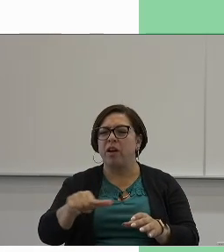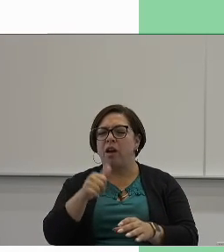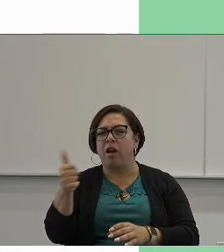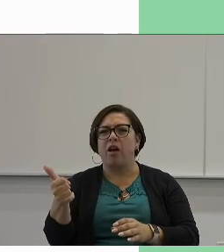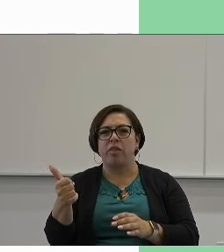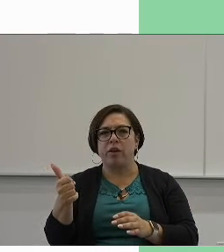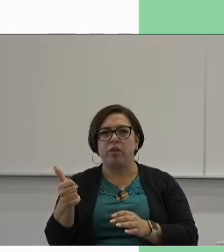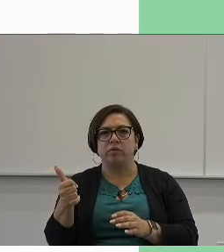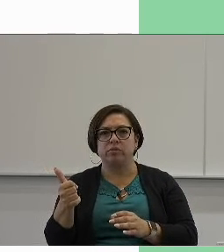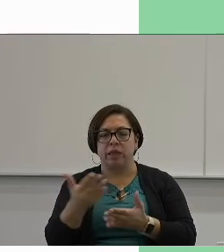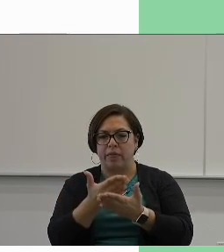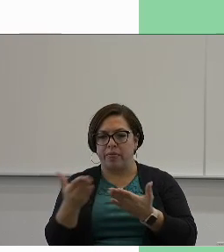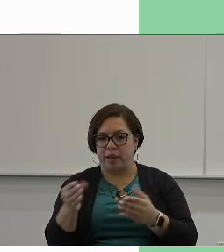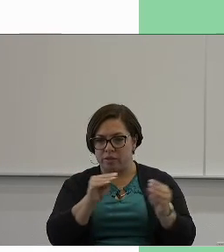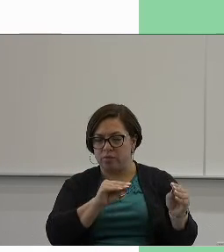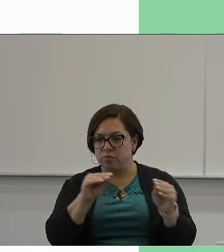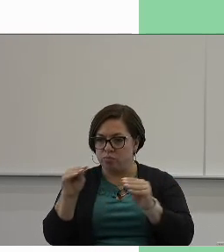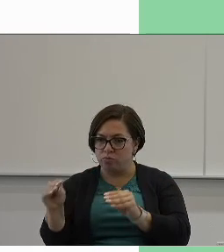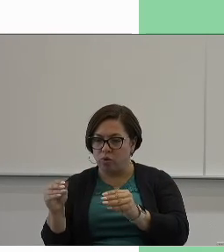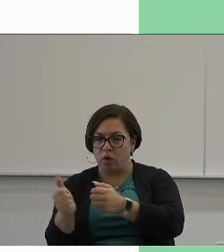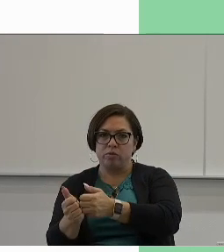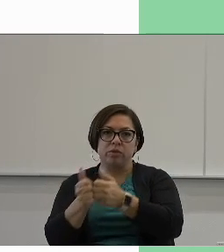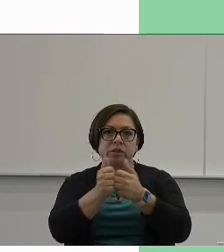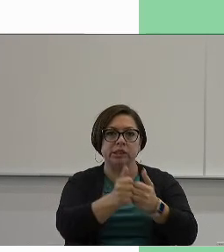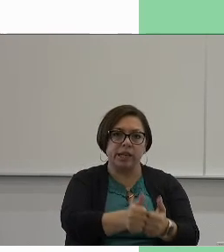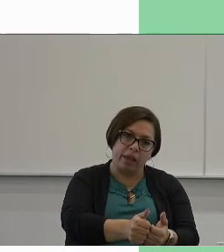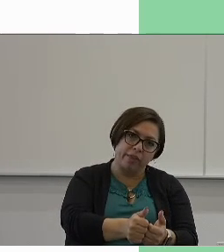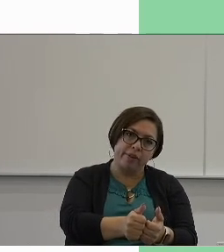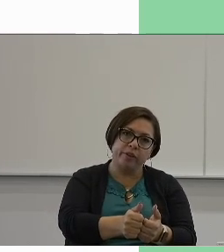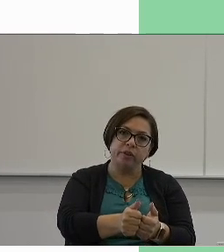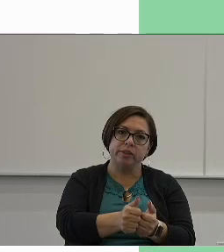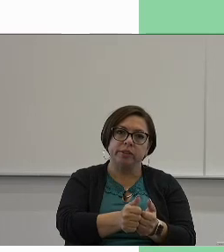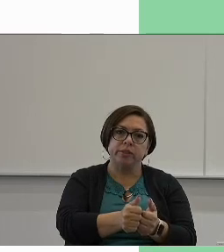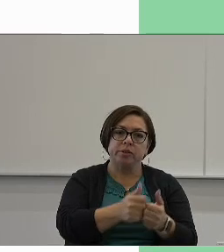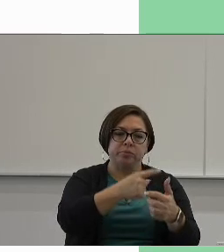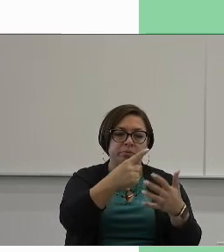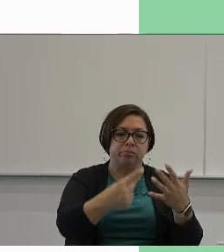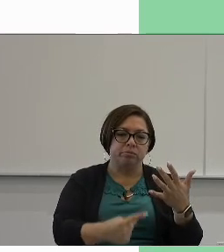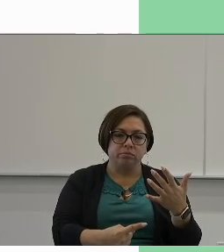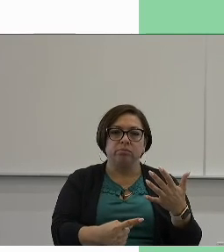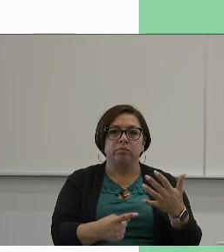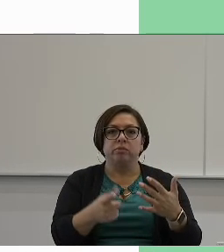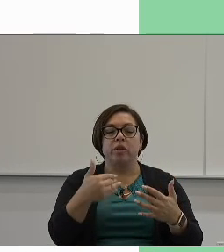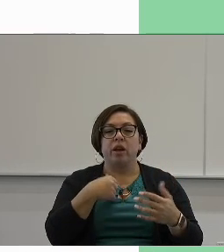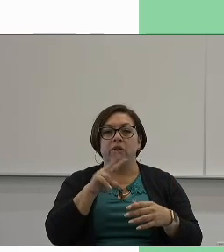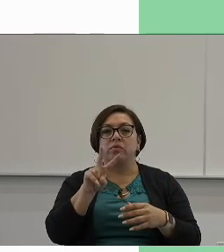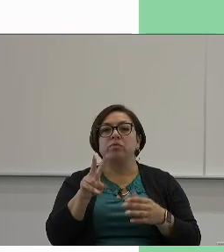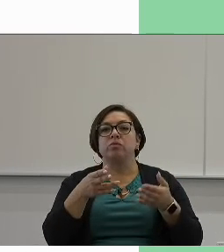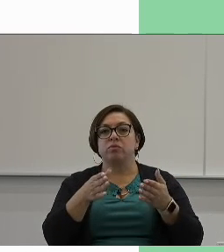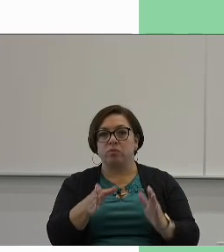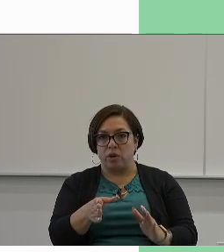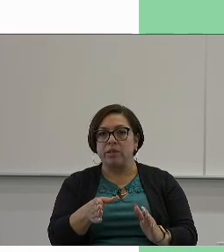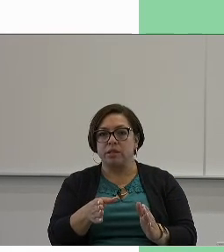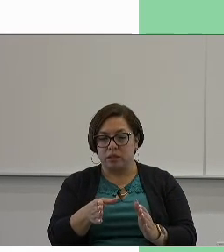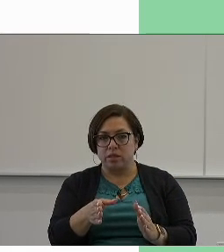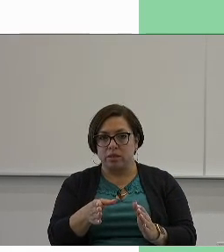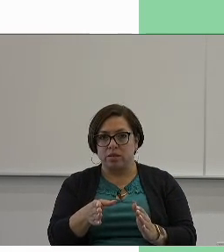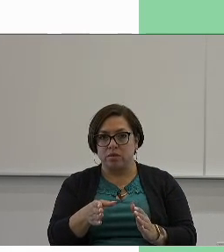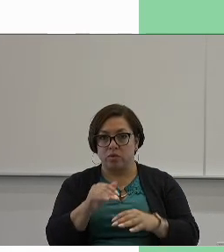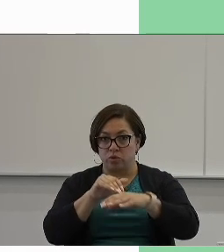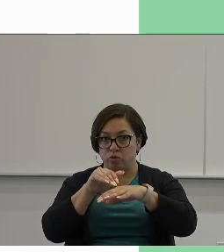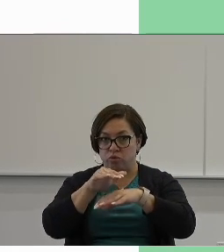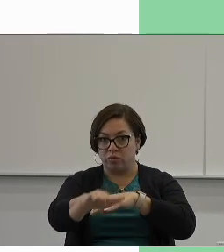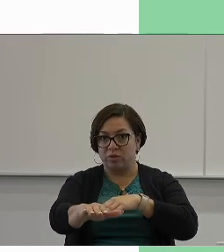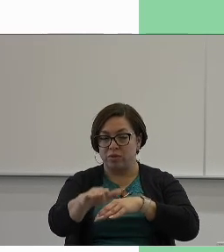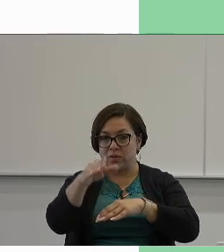to be moved or kept together in some way? And there are two ways or at least two ways of submitting that